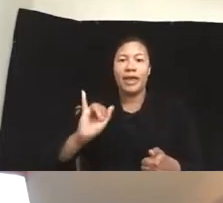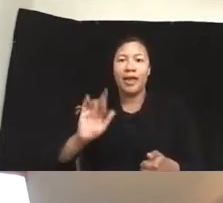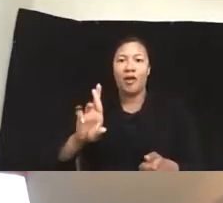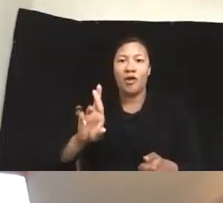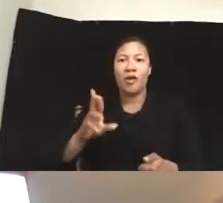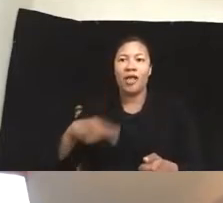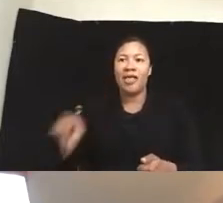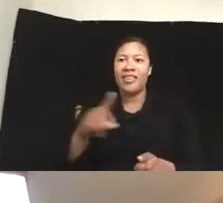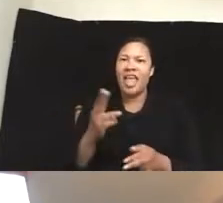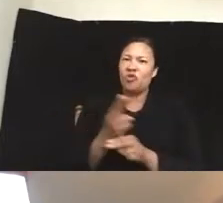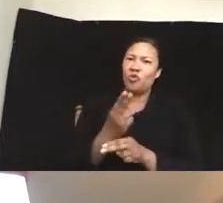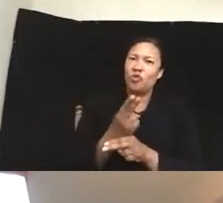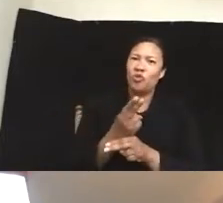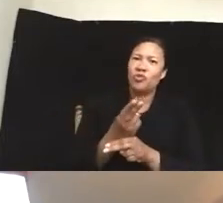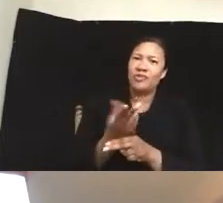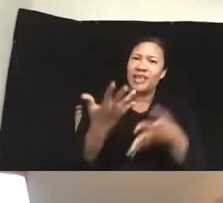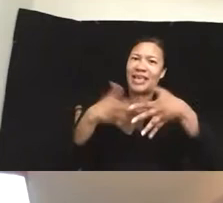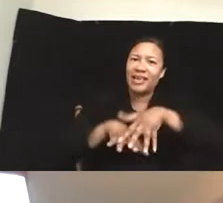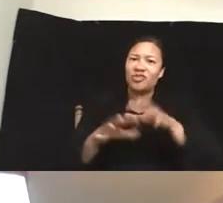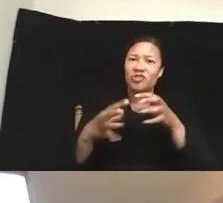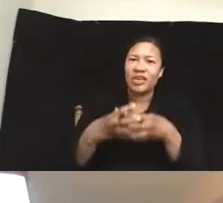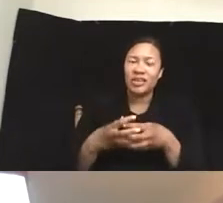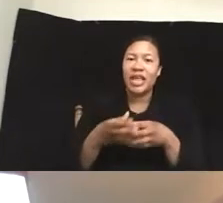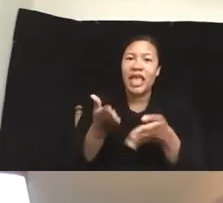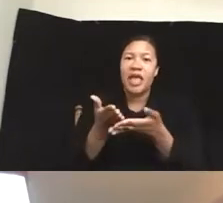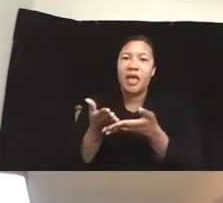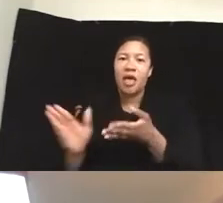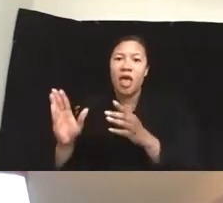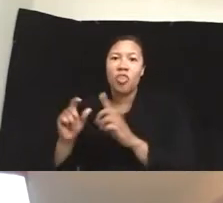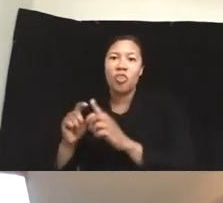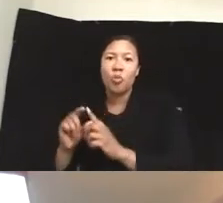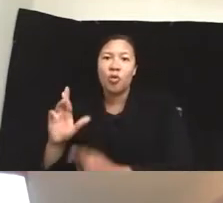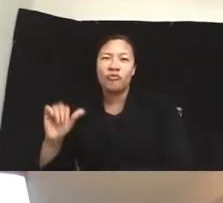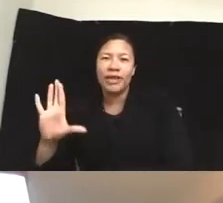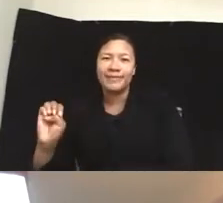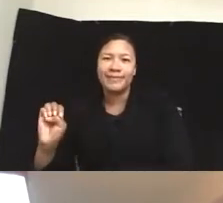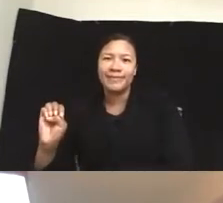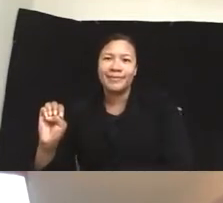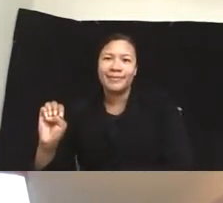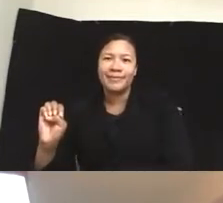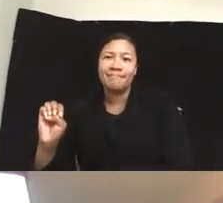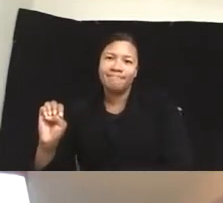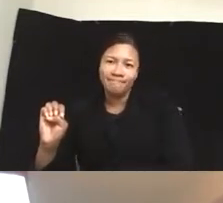in a way that excludes race. And so I think that